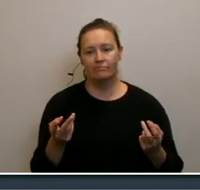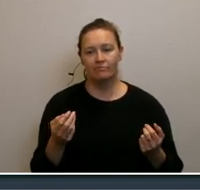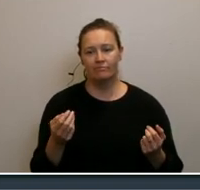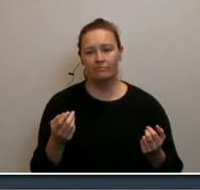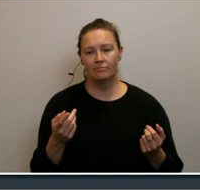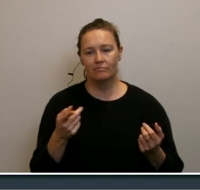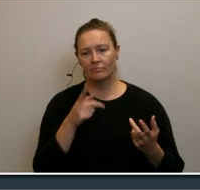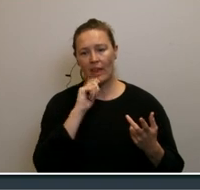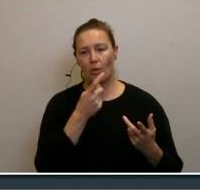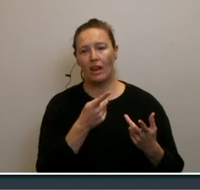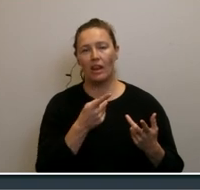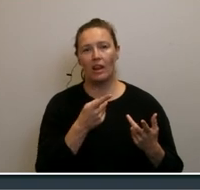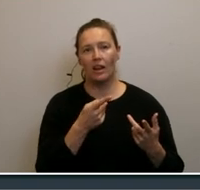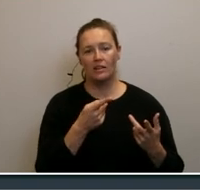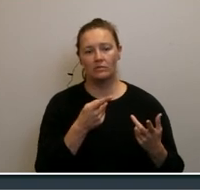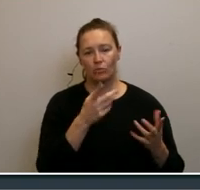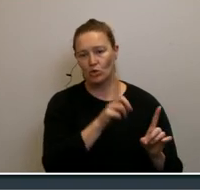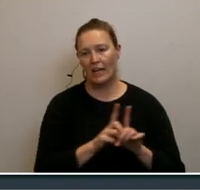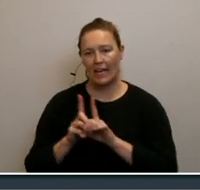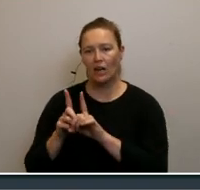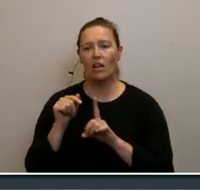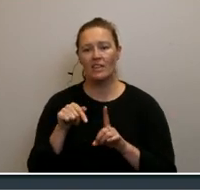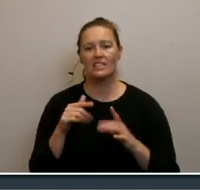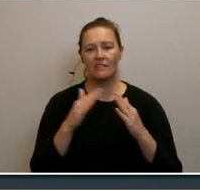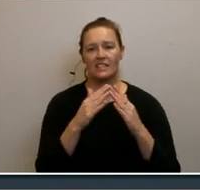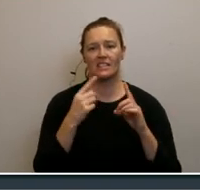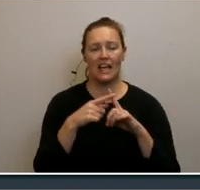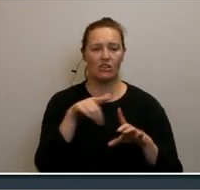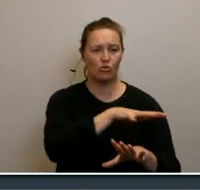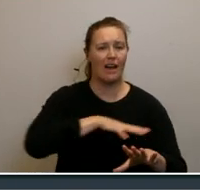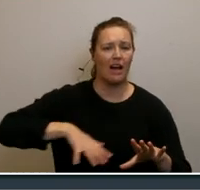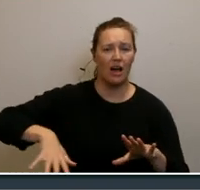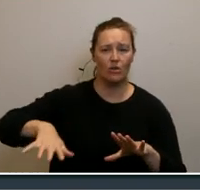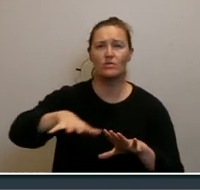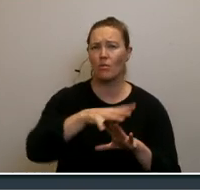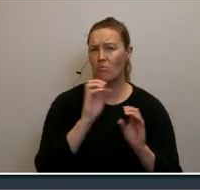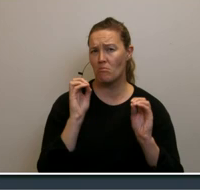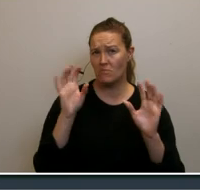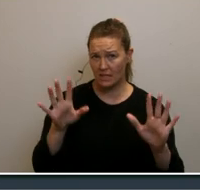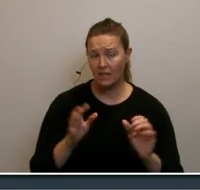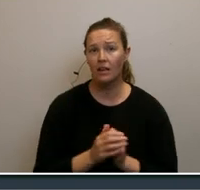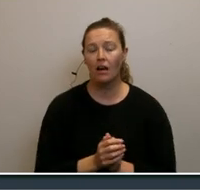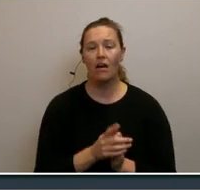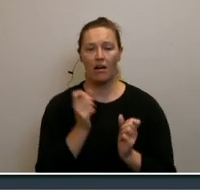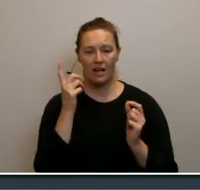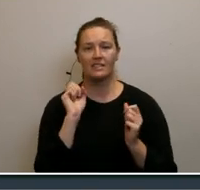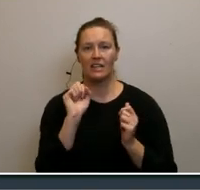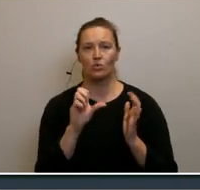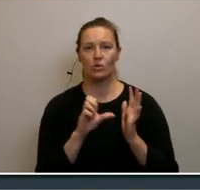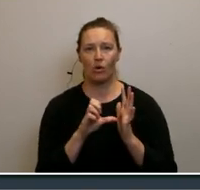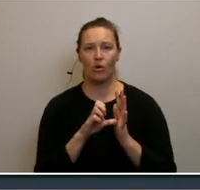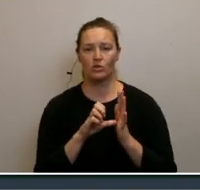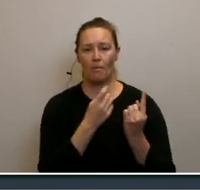take them somewhere. This is a facility and a grounds like no other. Yes, I accept that your point around the cost per